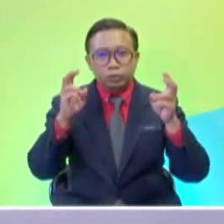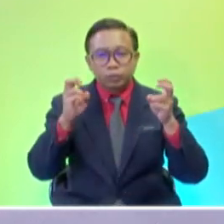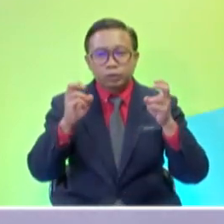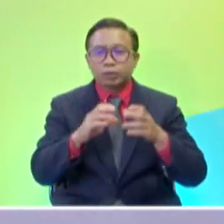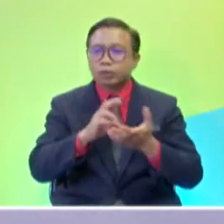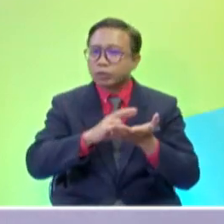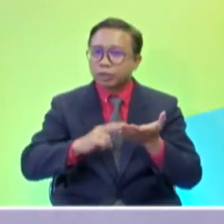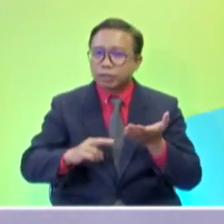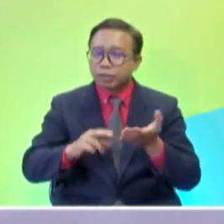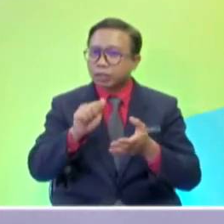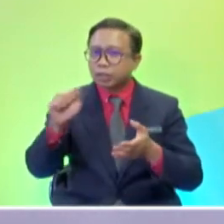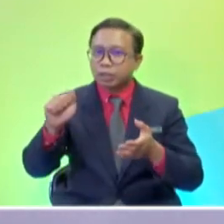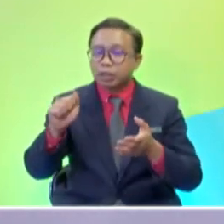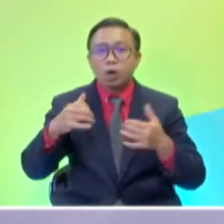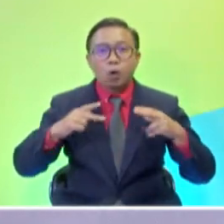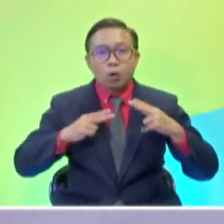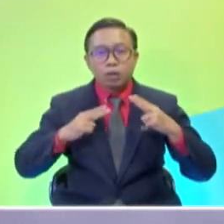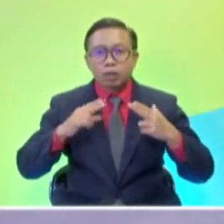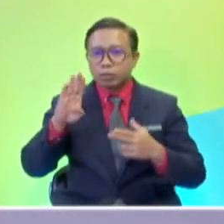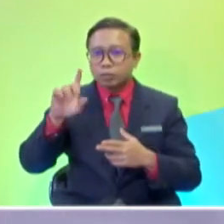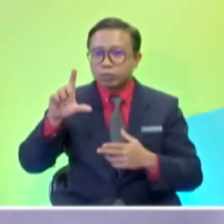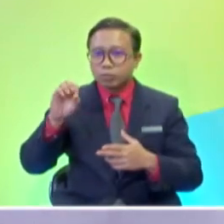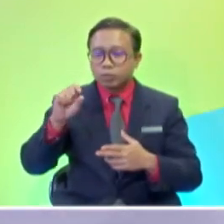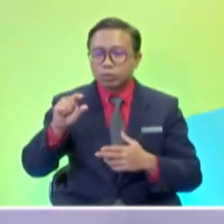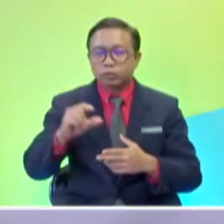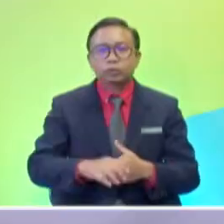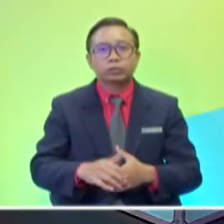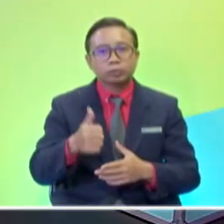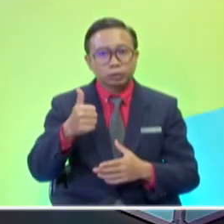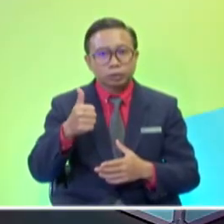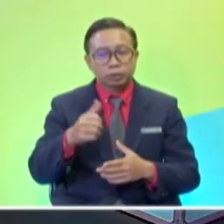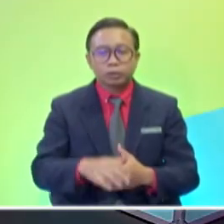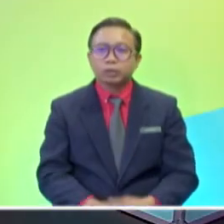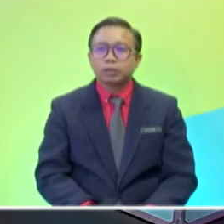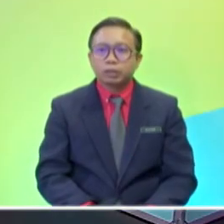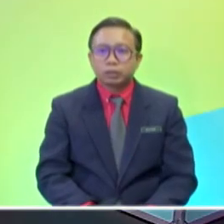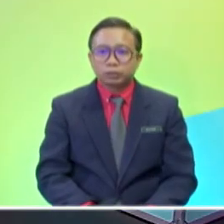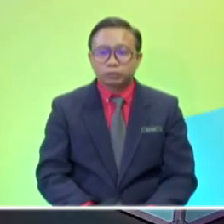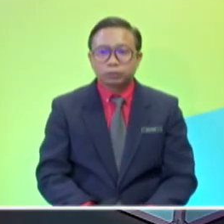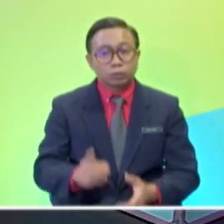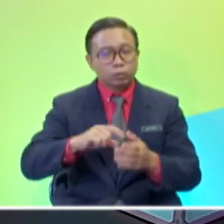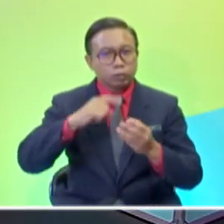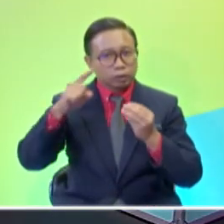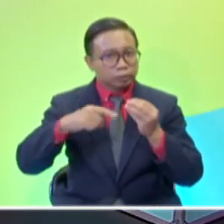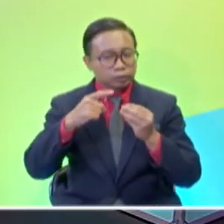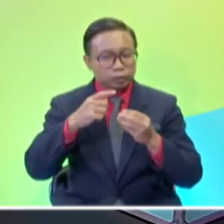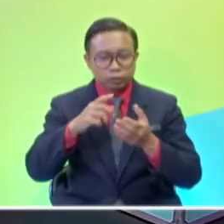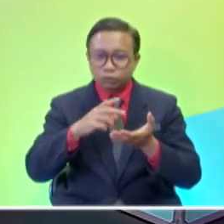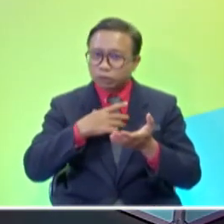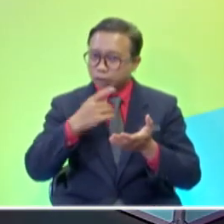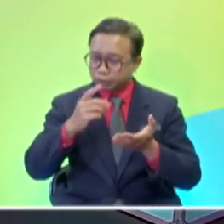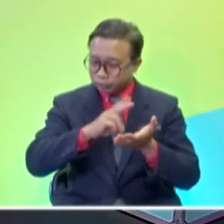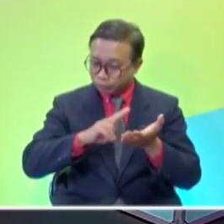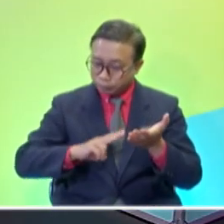a holiday blog. Wow, sounds very interesting, Miss Ima. Oh yes, of course. What I about that? love reading holiday